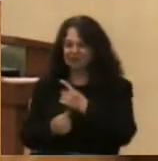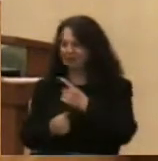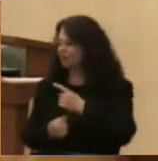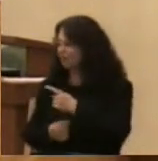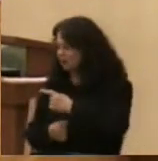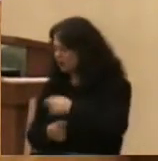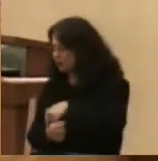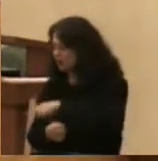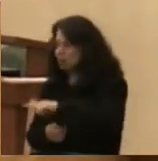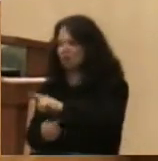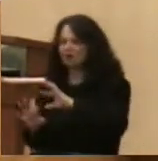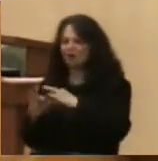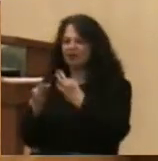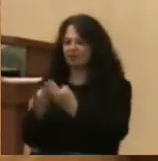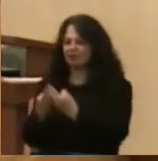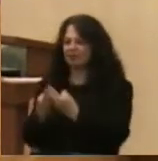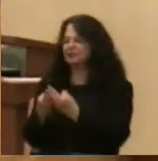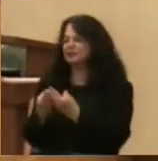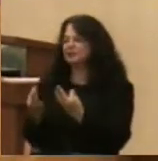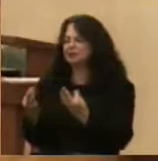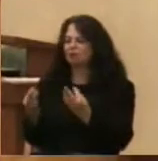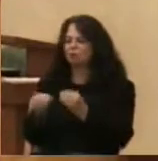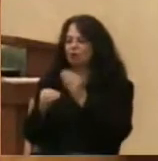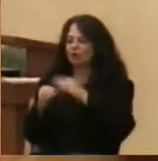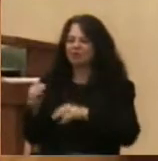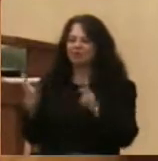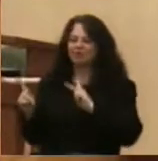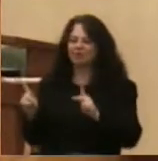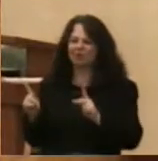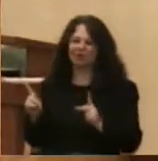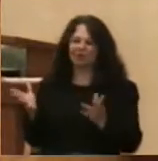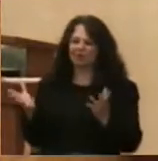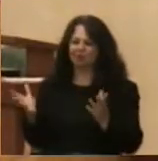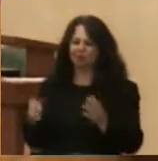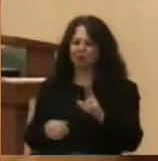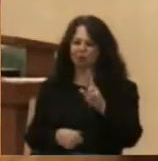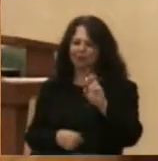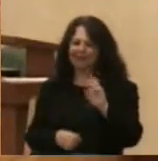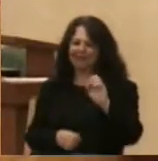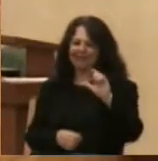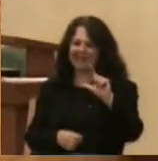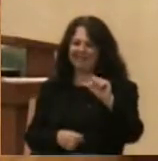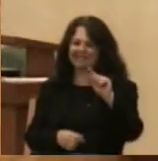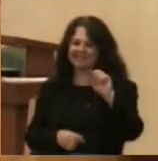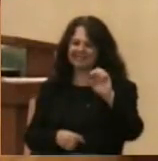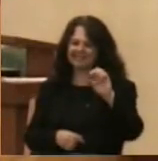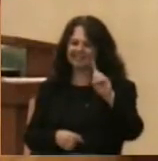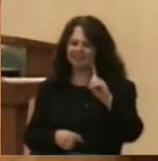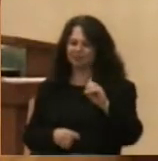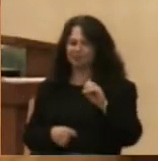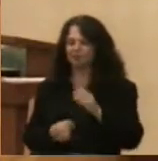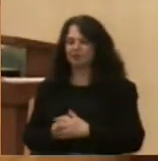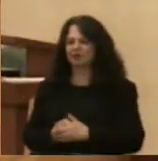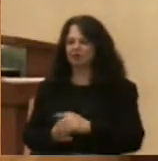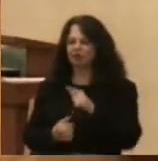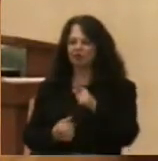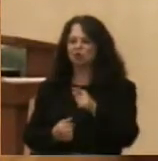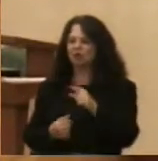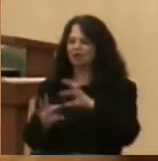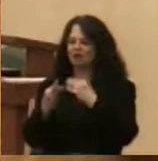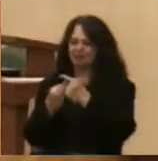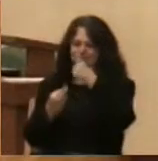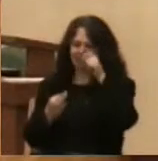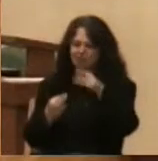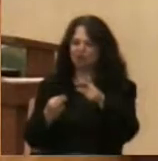far more than the people that you're related to. You are family because you follow Jesus. You